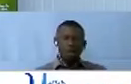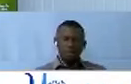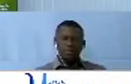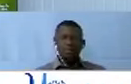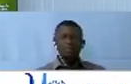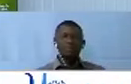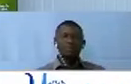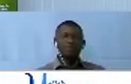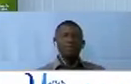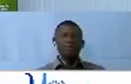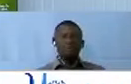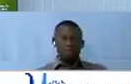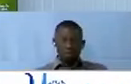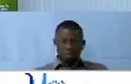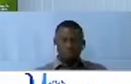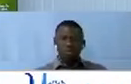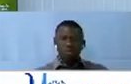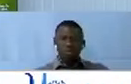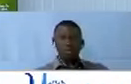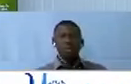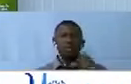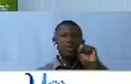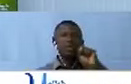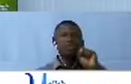1971. Ibuluta Sukuta in 1971, Sangokono.